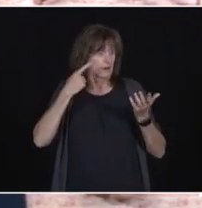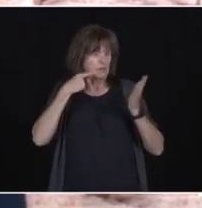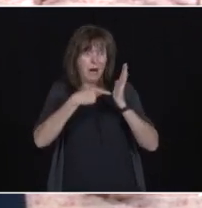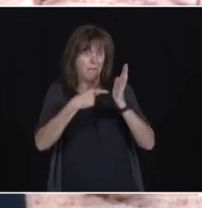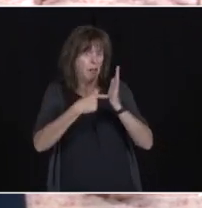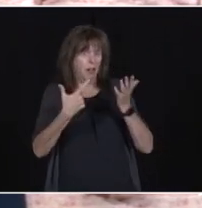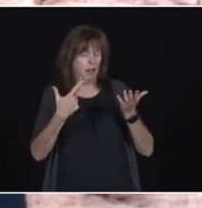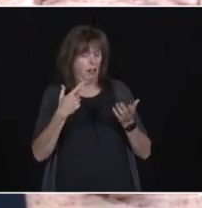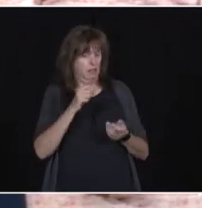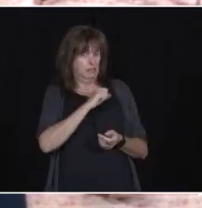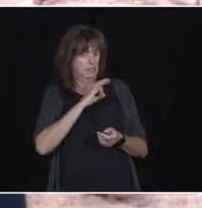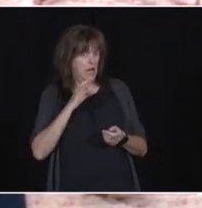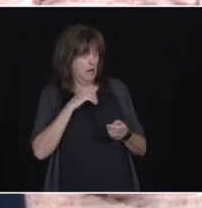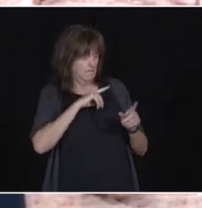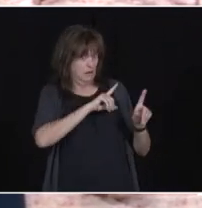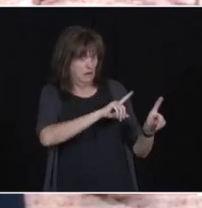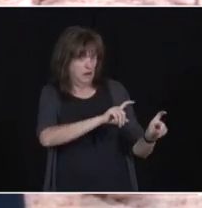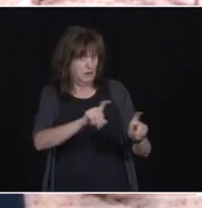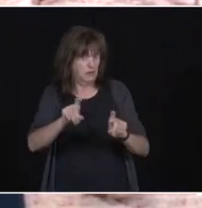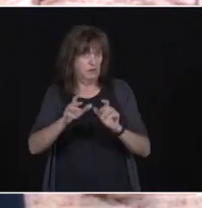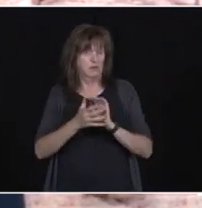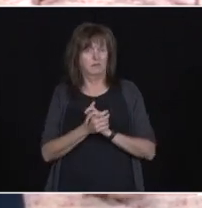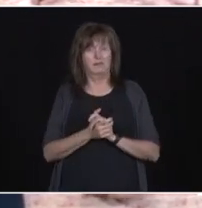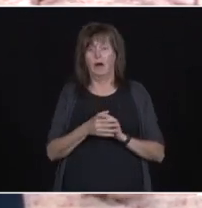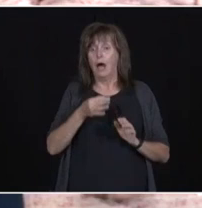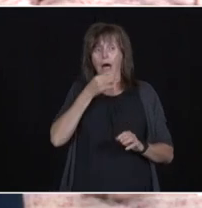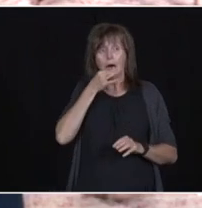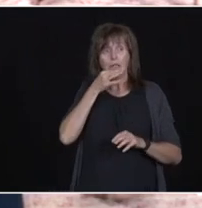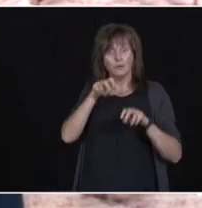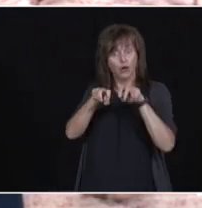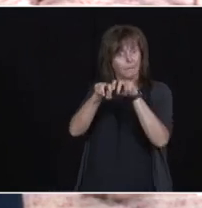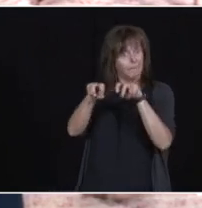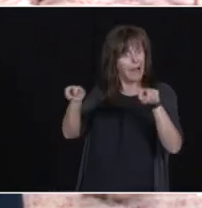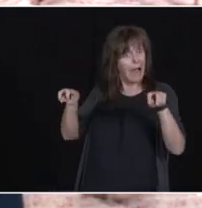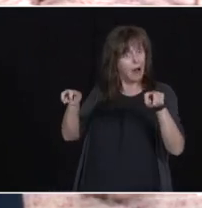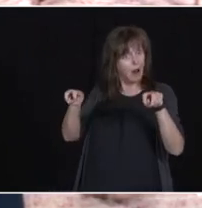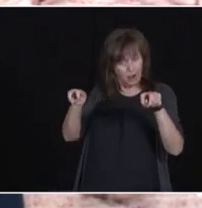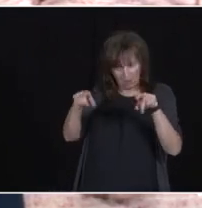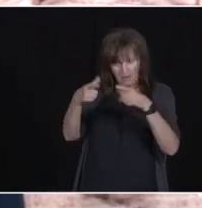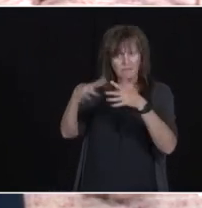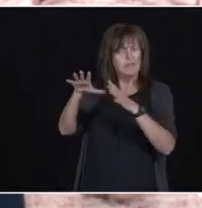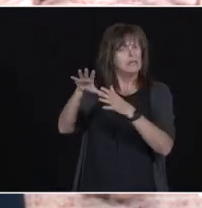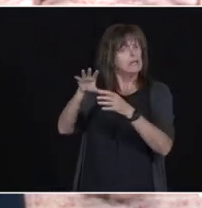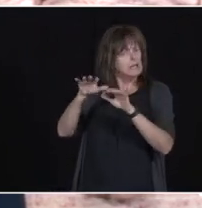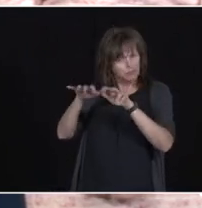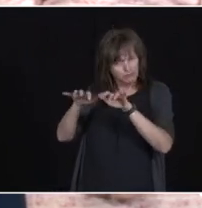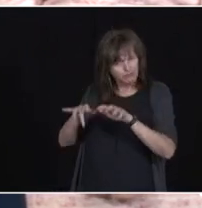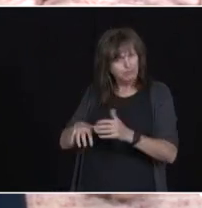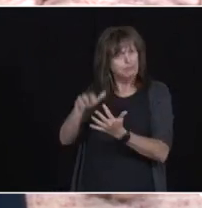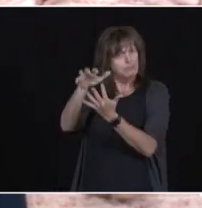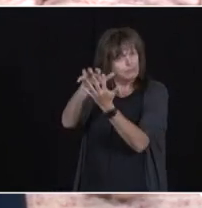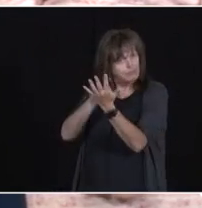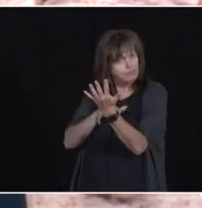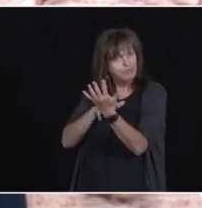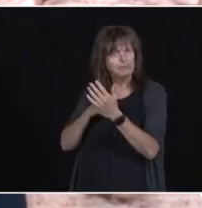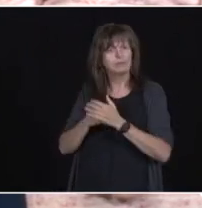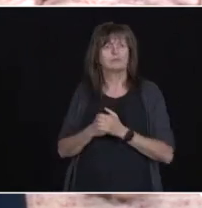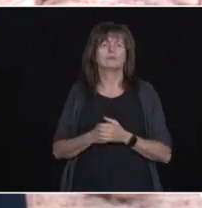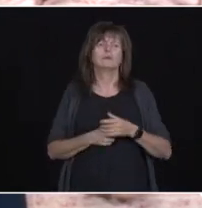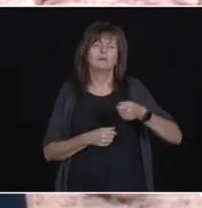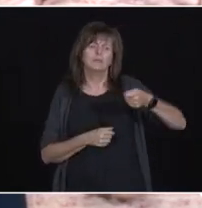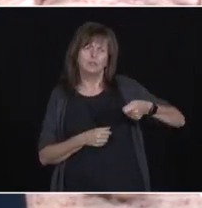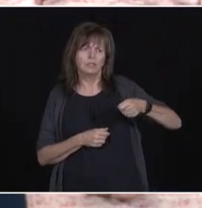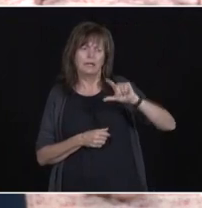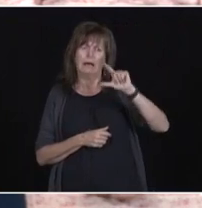will be providing its report very soon, the recommendations by Justice Scalise from the previous public inquiry, understanding